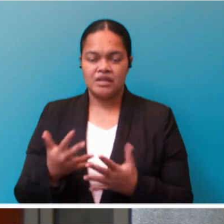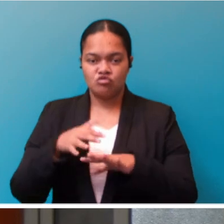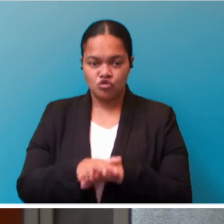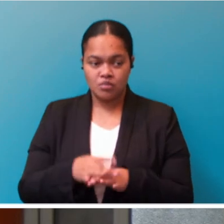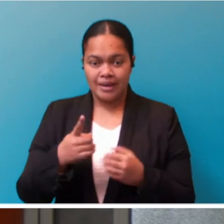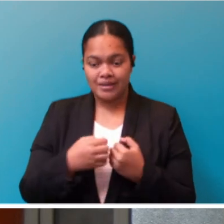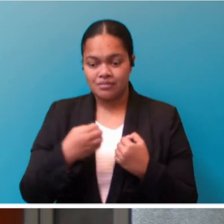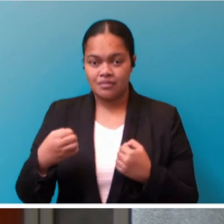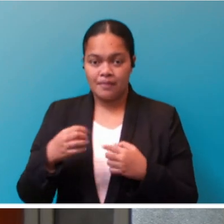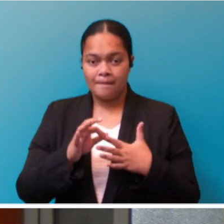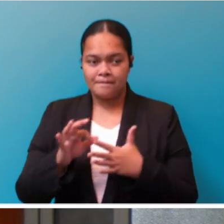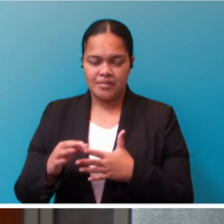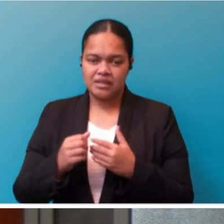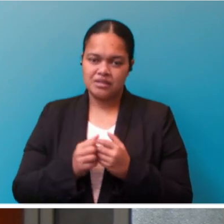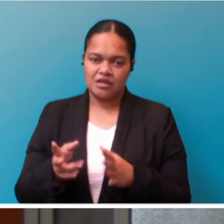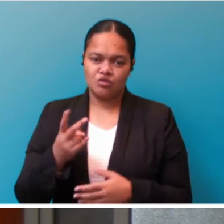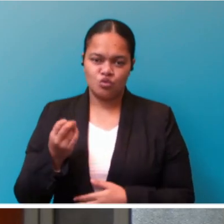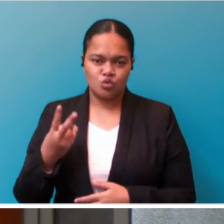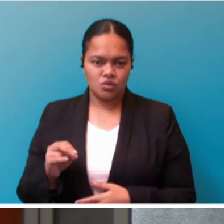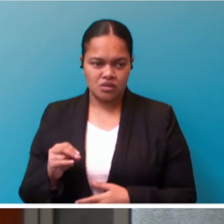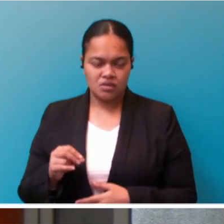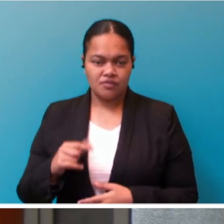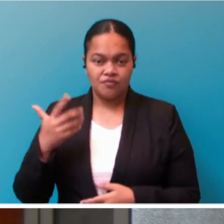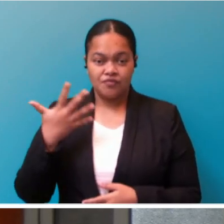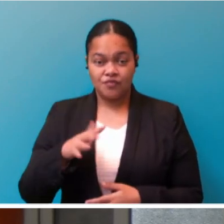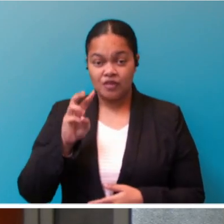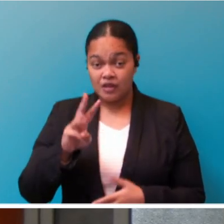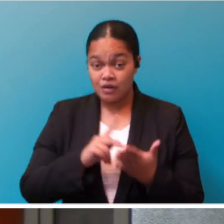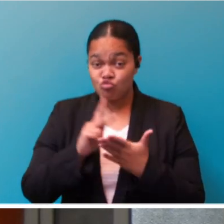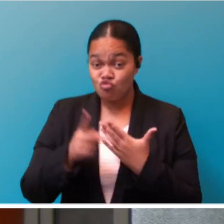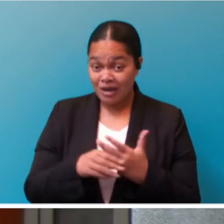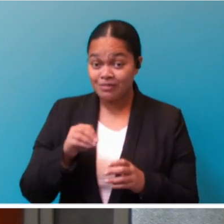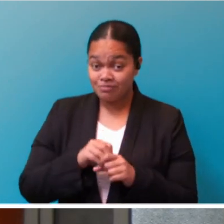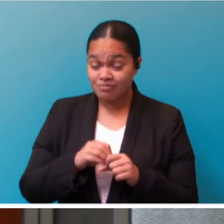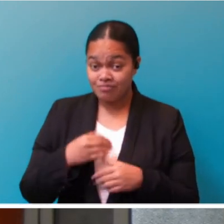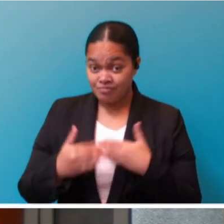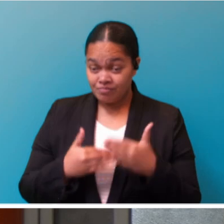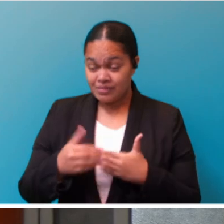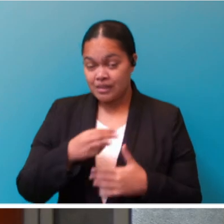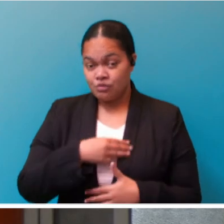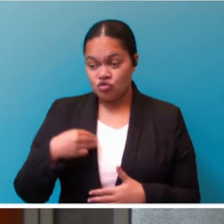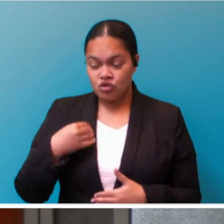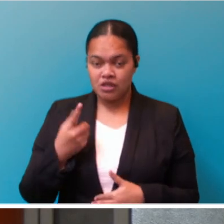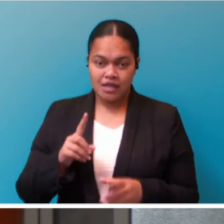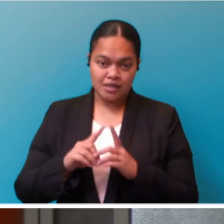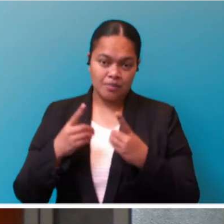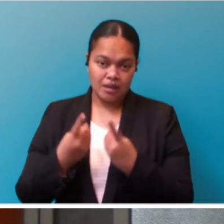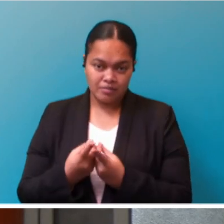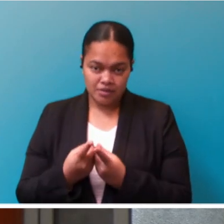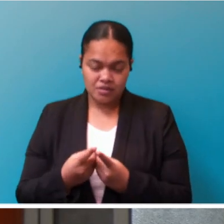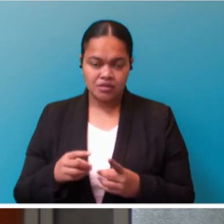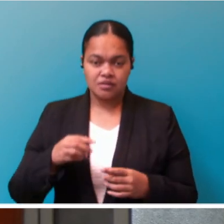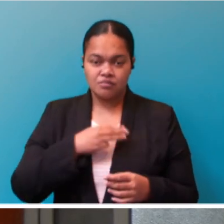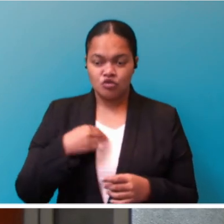expansion of pilot that started in 2020. There are 53 programs currently running across ministries and departments, and Ministry